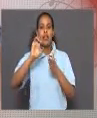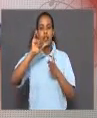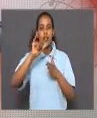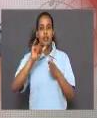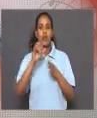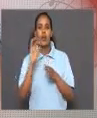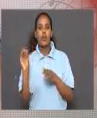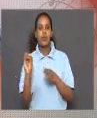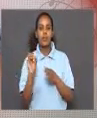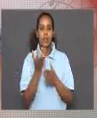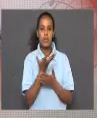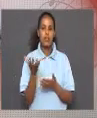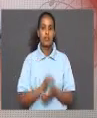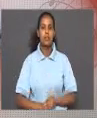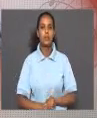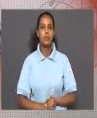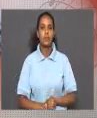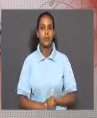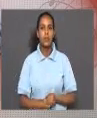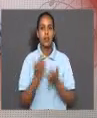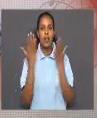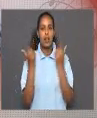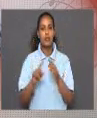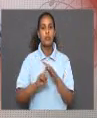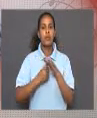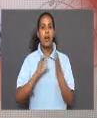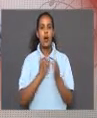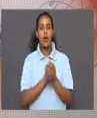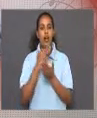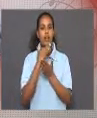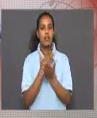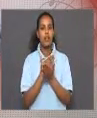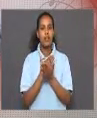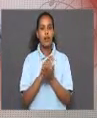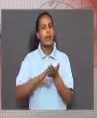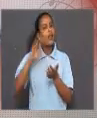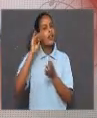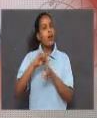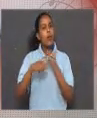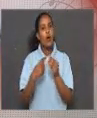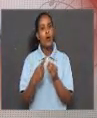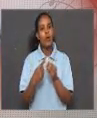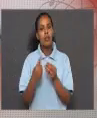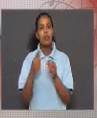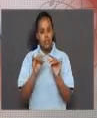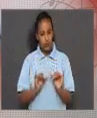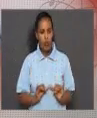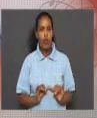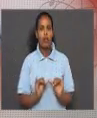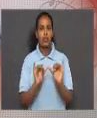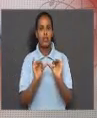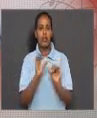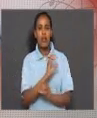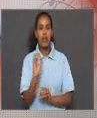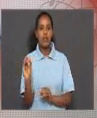entropies of substances. Let us begin our lesson by learning about